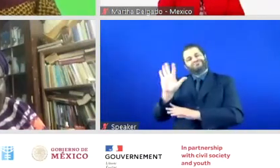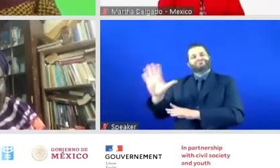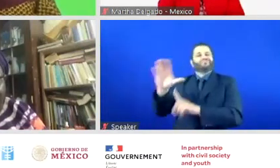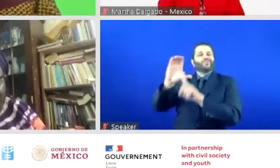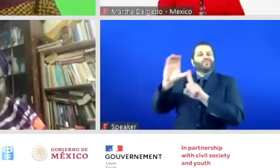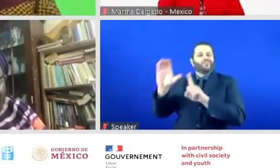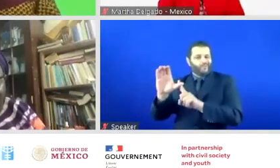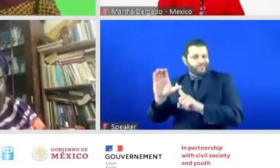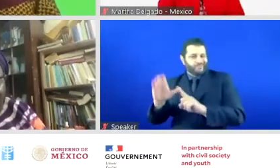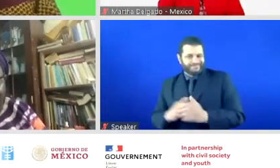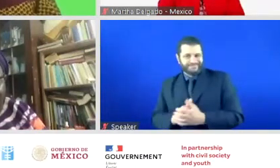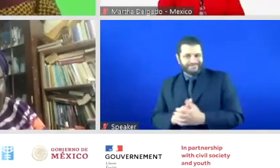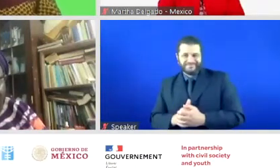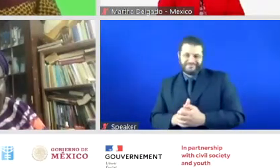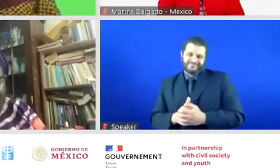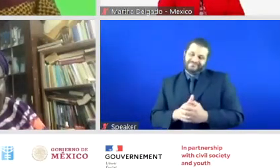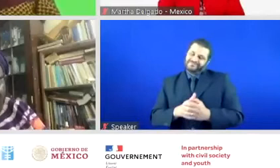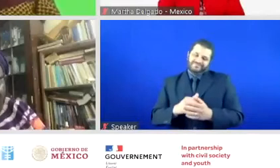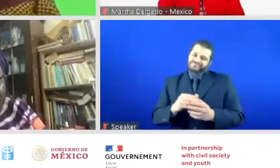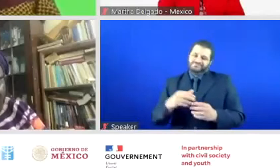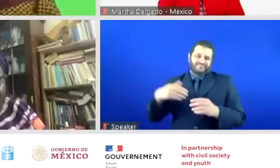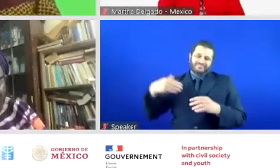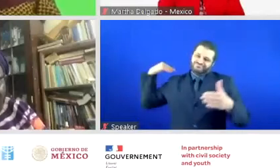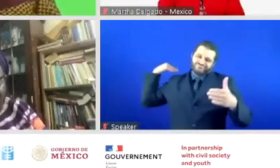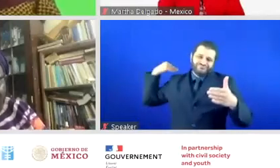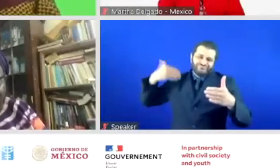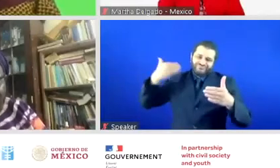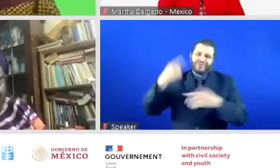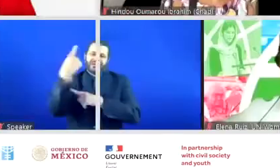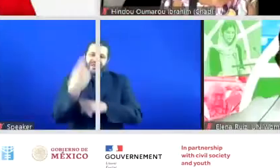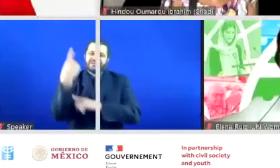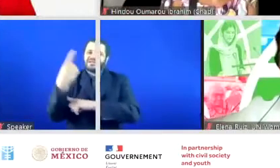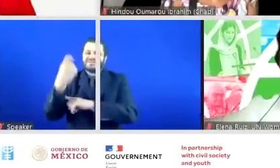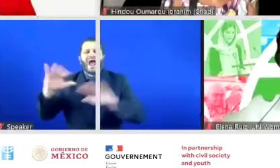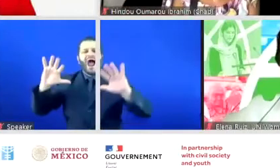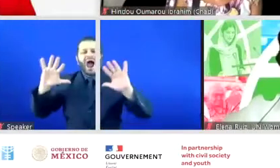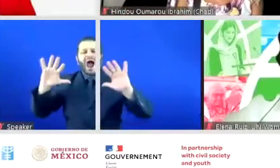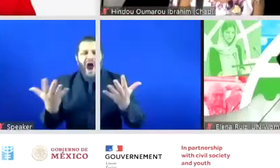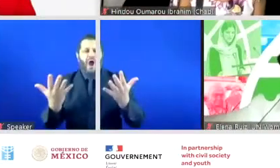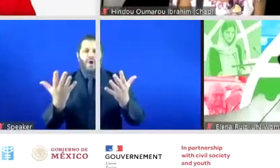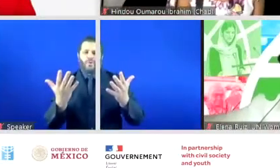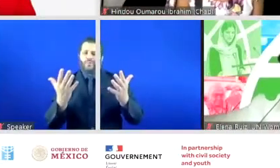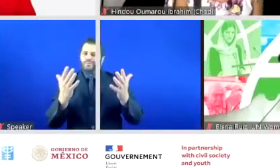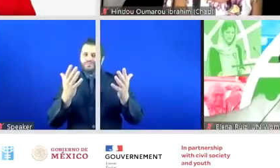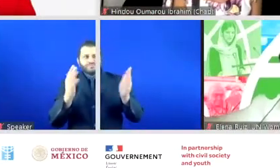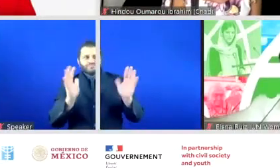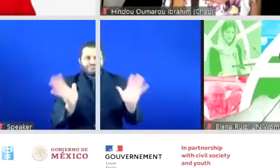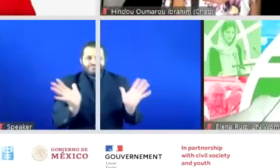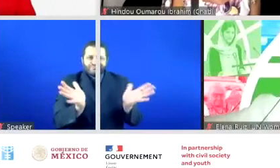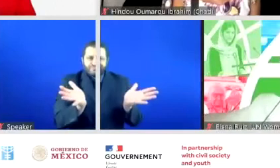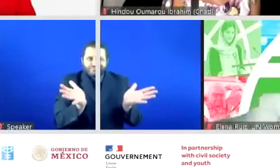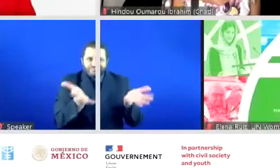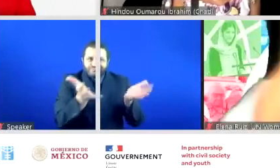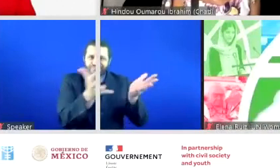to issues of sustainable development, climate change, and all other, let's say, social innovation